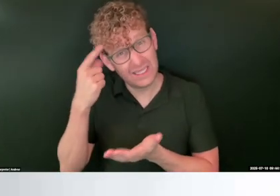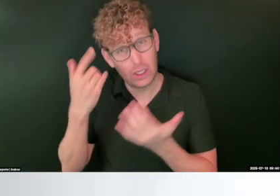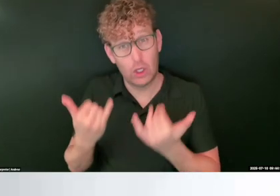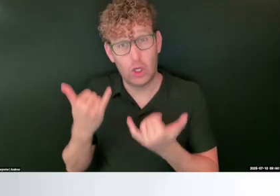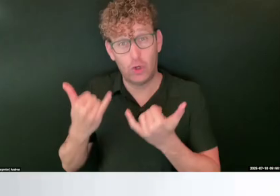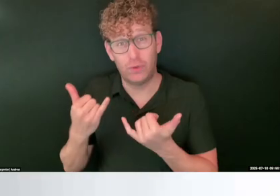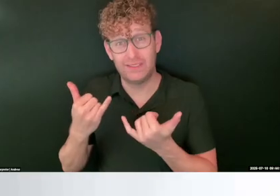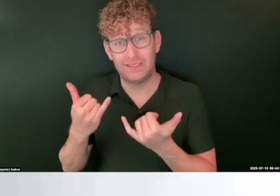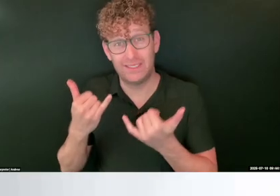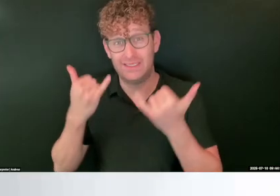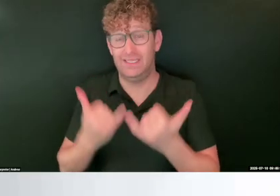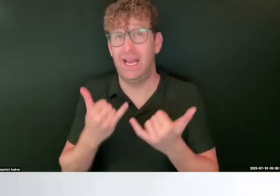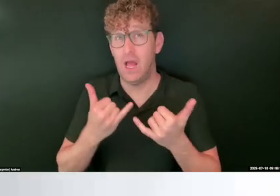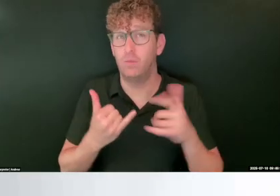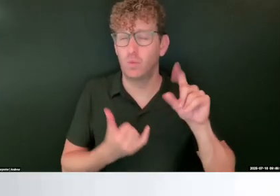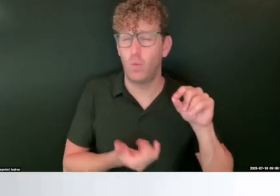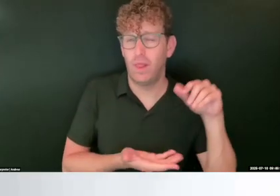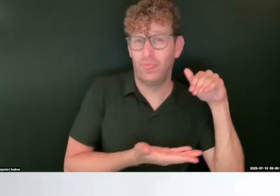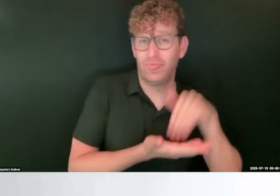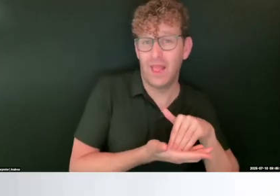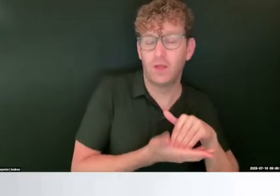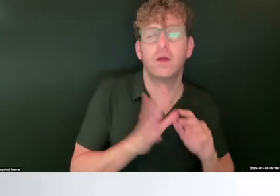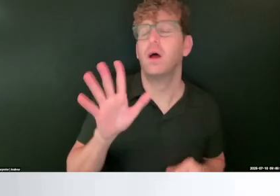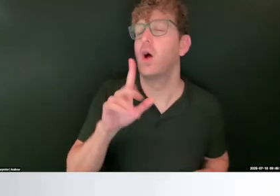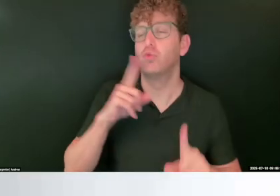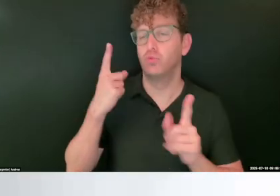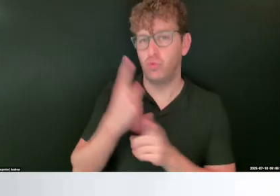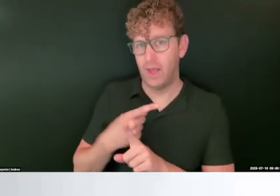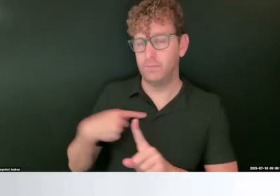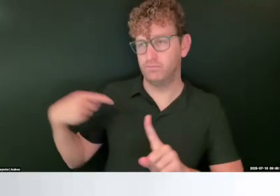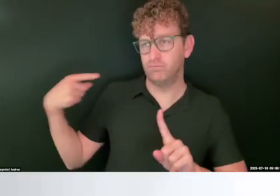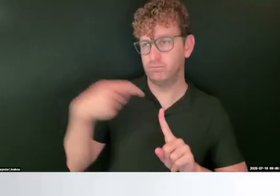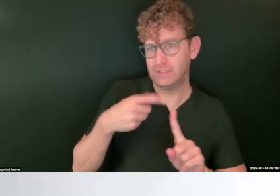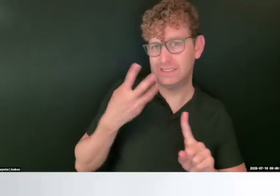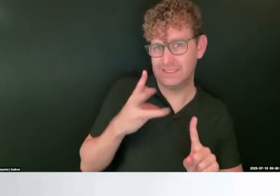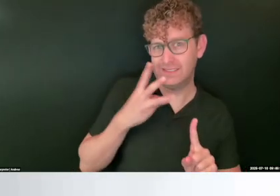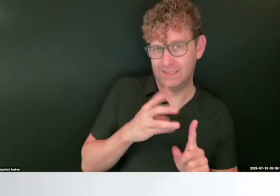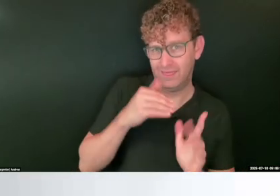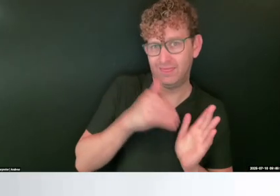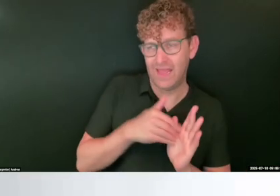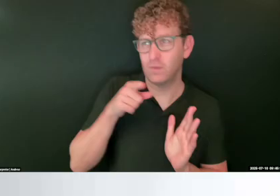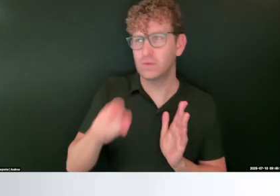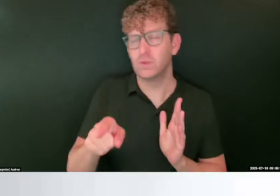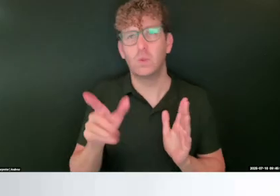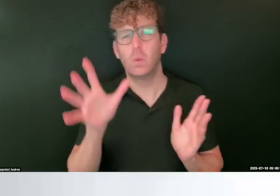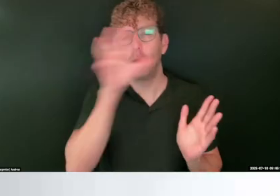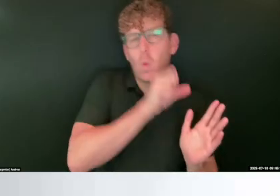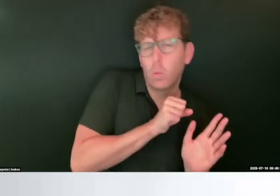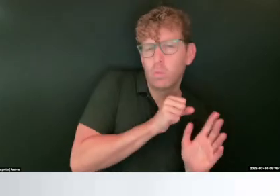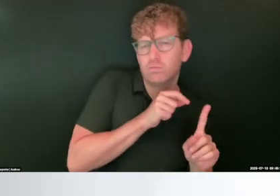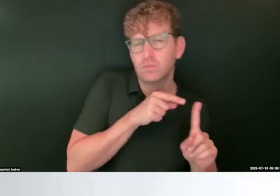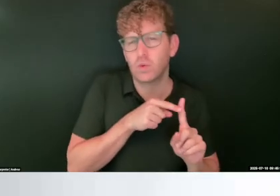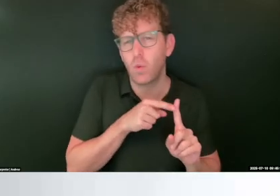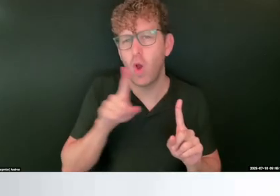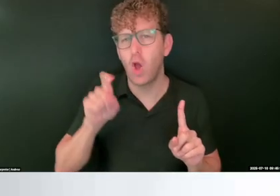queue is over 20,000 right now. So right, I'm talking about that 16,000 that you're quoting in the 196, just where you